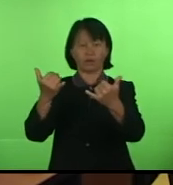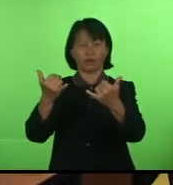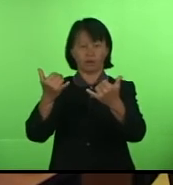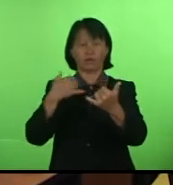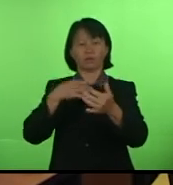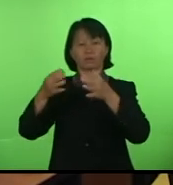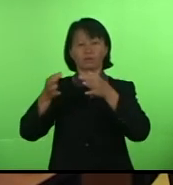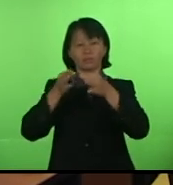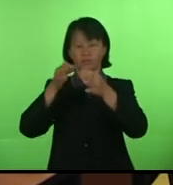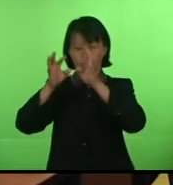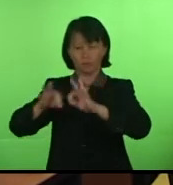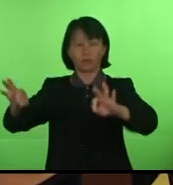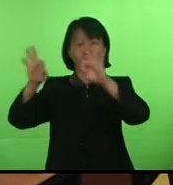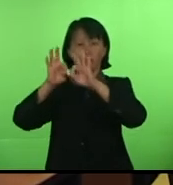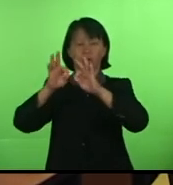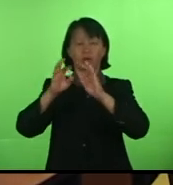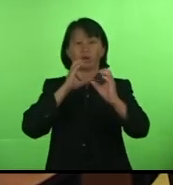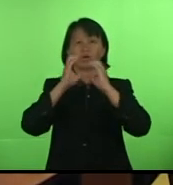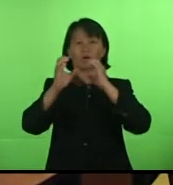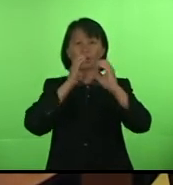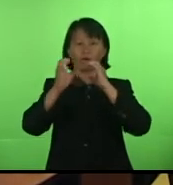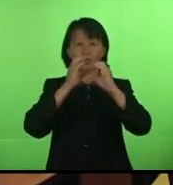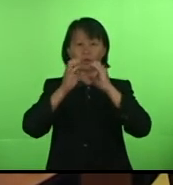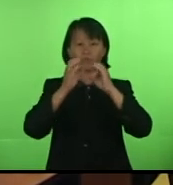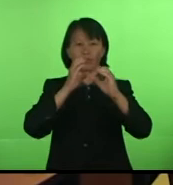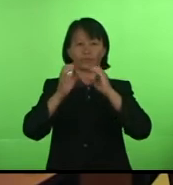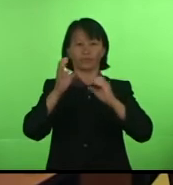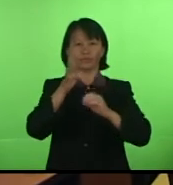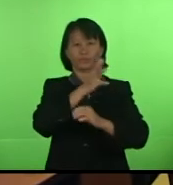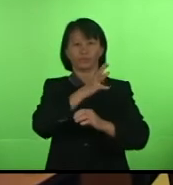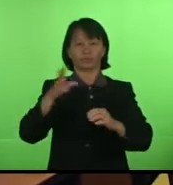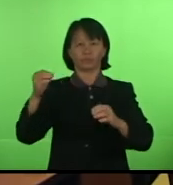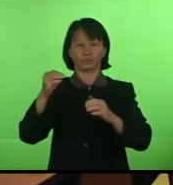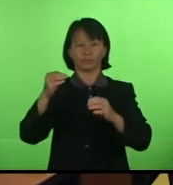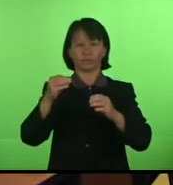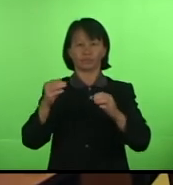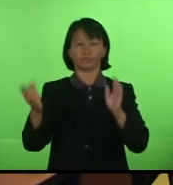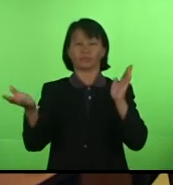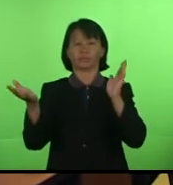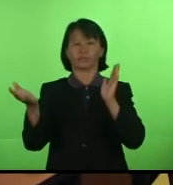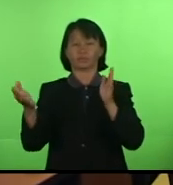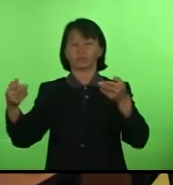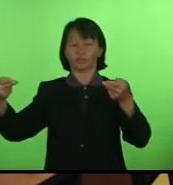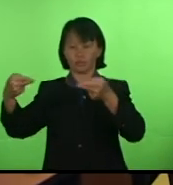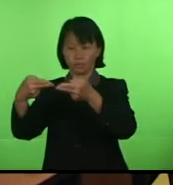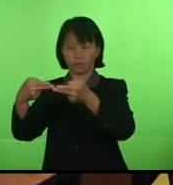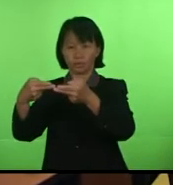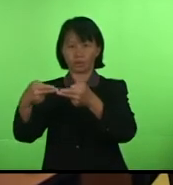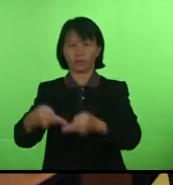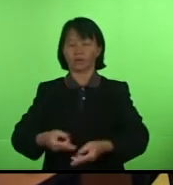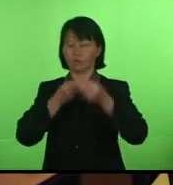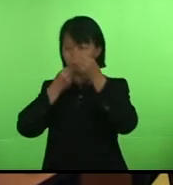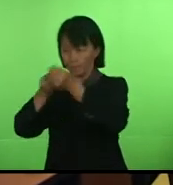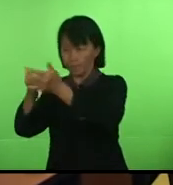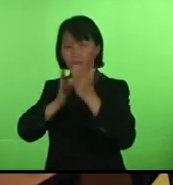of communication. Yeah, its meaning and also the relationship between the message, the sender, and also